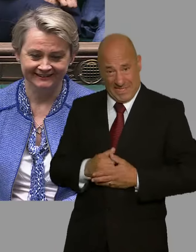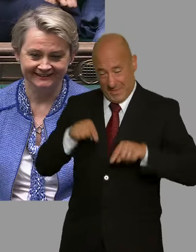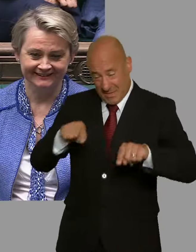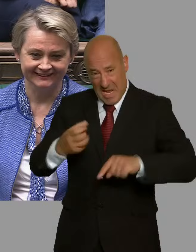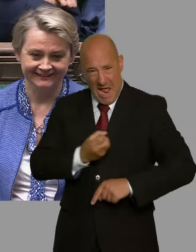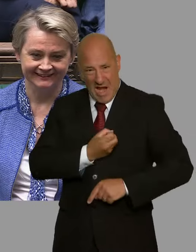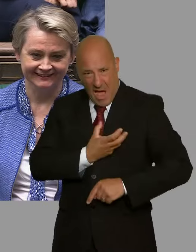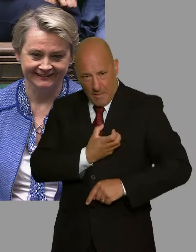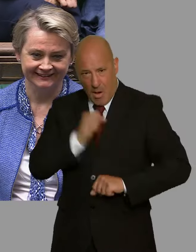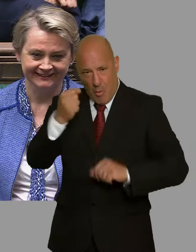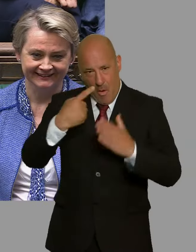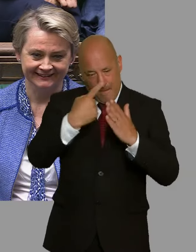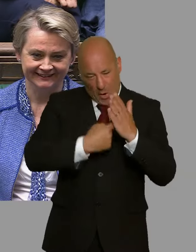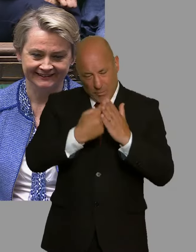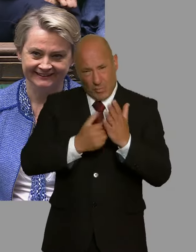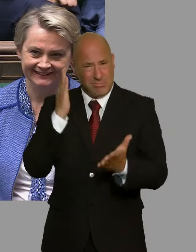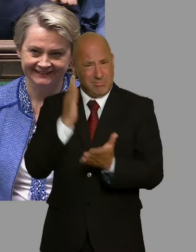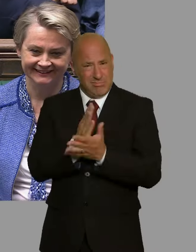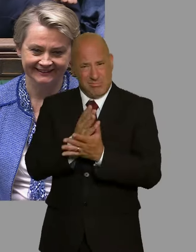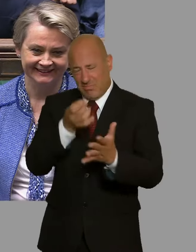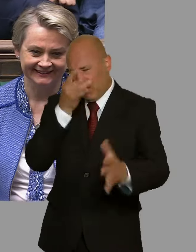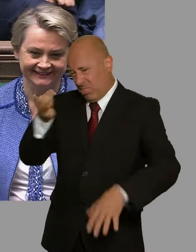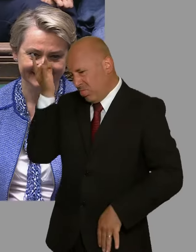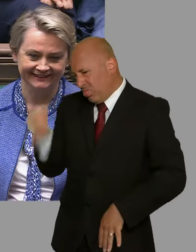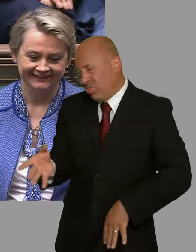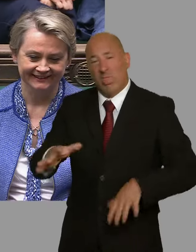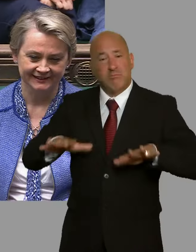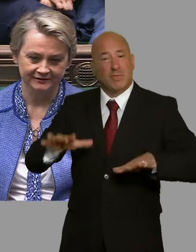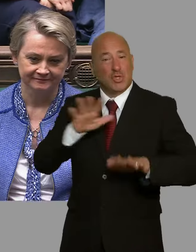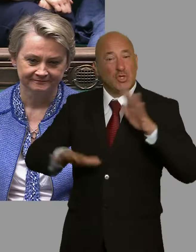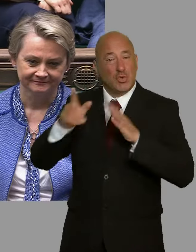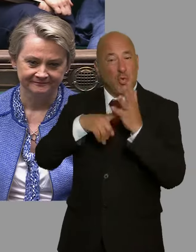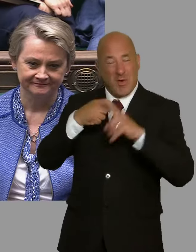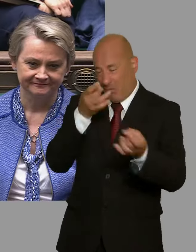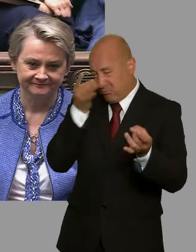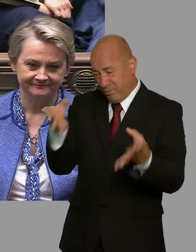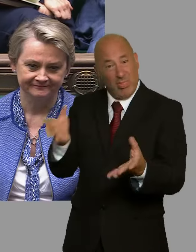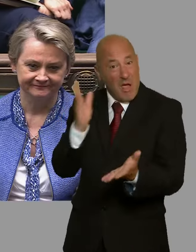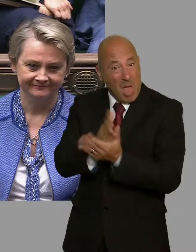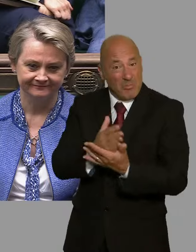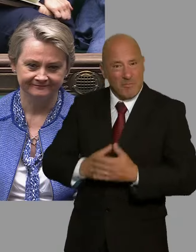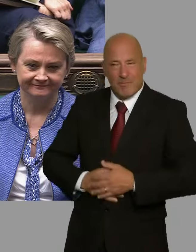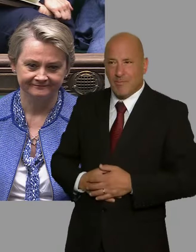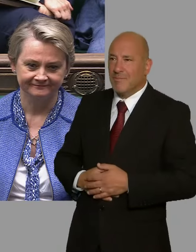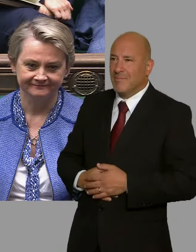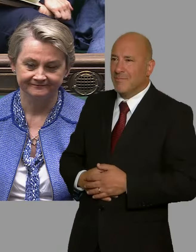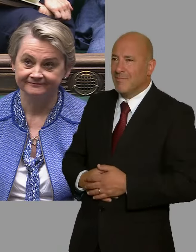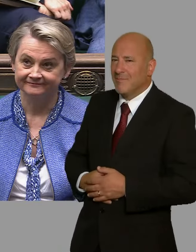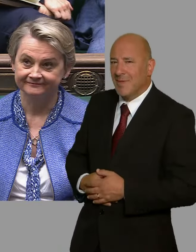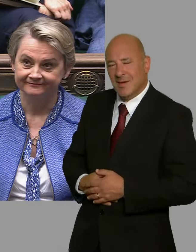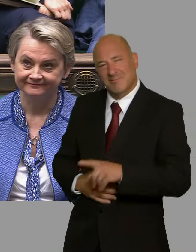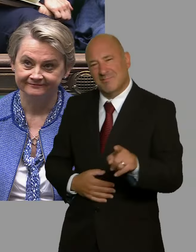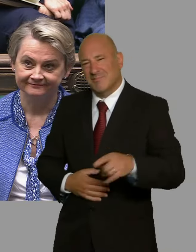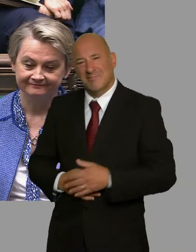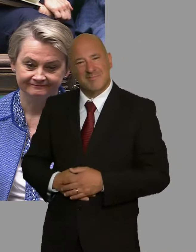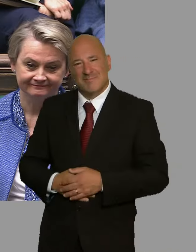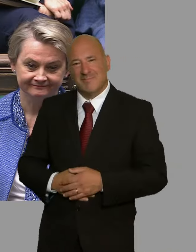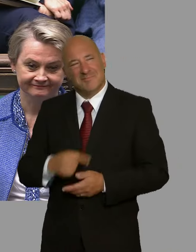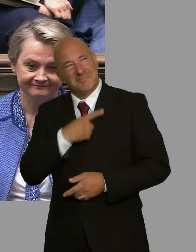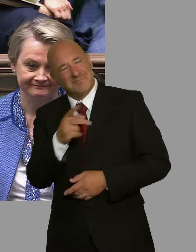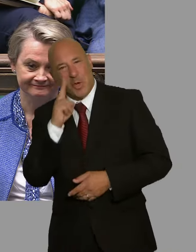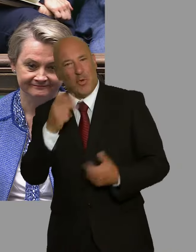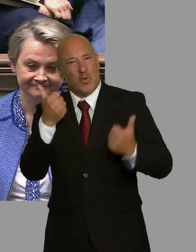me, and there's lots of them. Mr. Speaker, she talks about business confidence. Yesterday, I didn't have time to